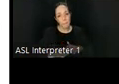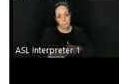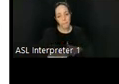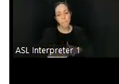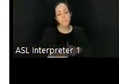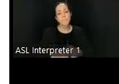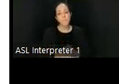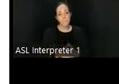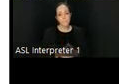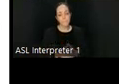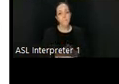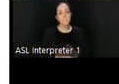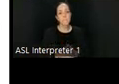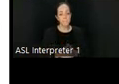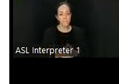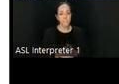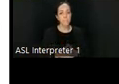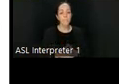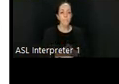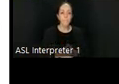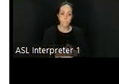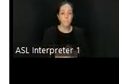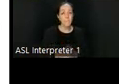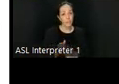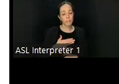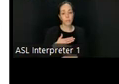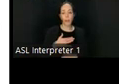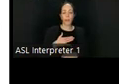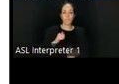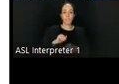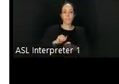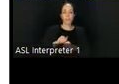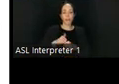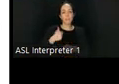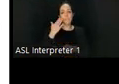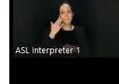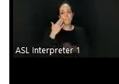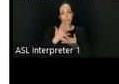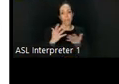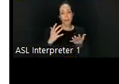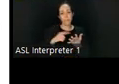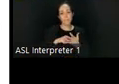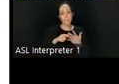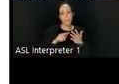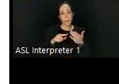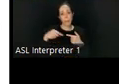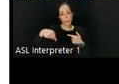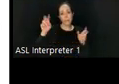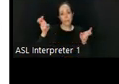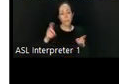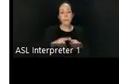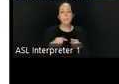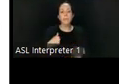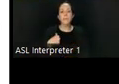there's a lot of stuff going on with the type of work I do. So anyway, long story made short, you sign those agreements